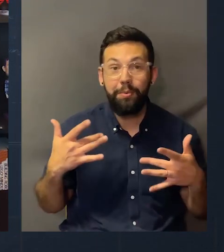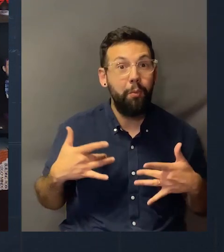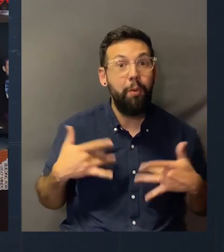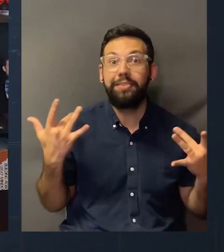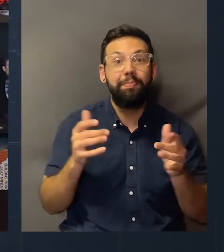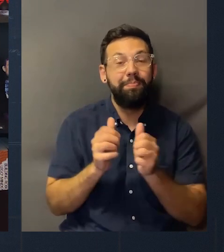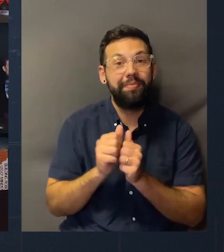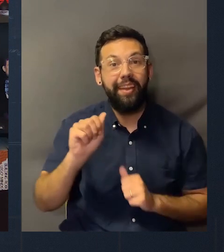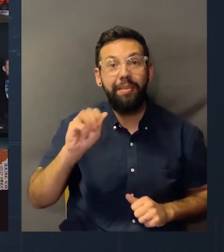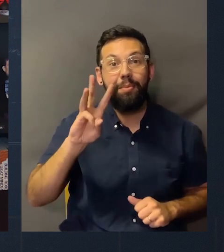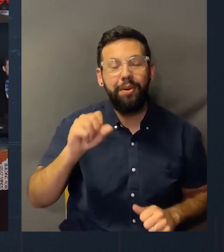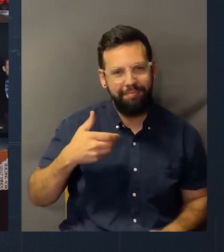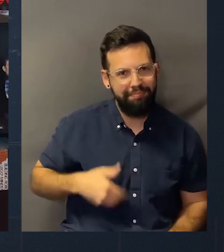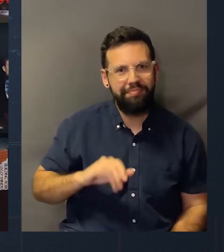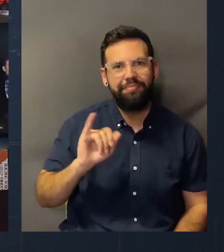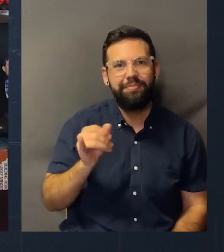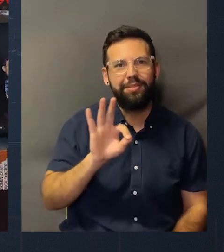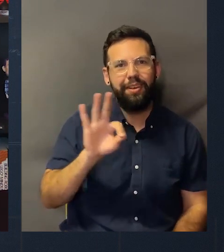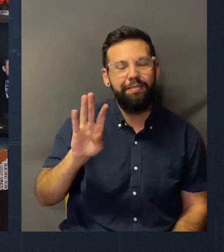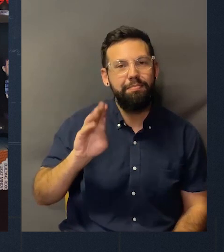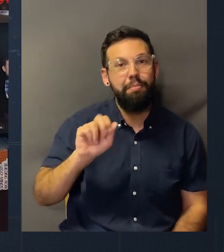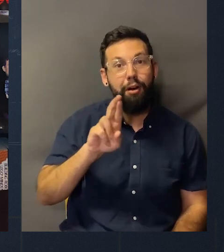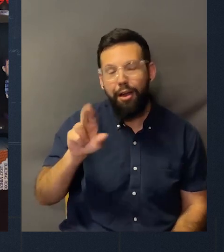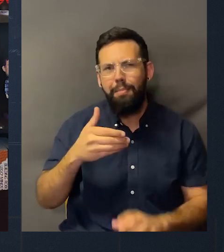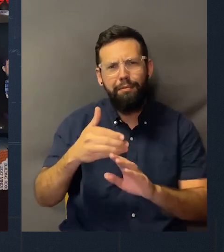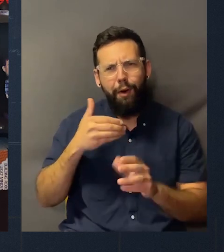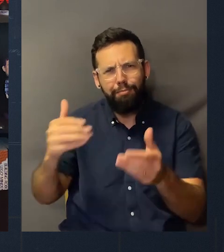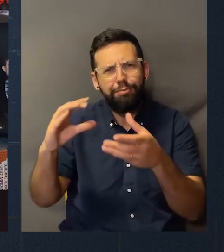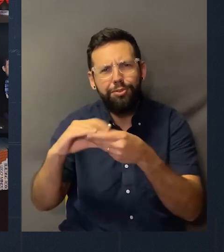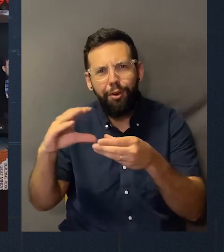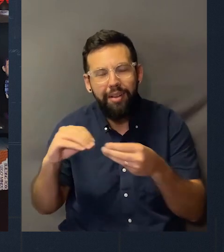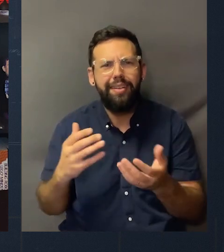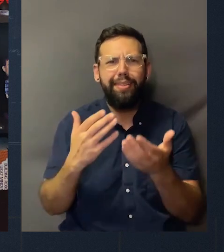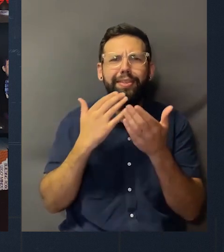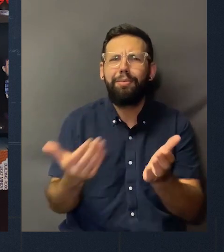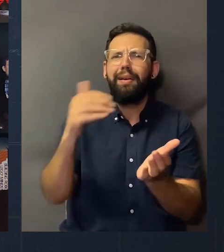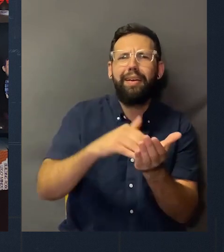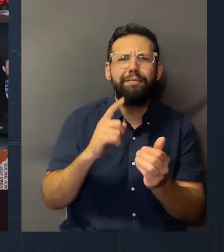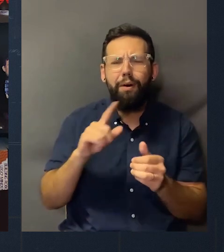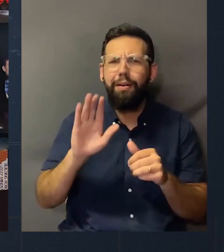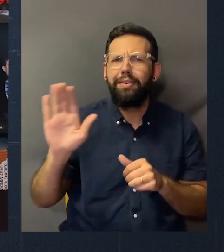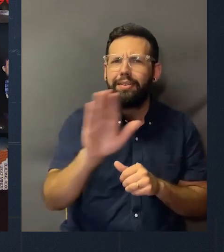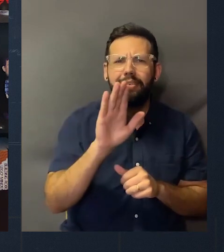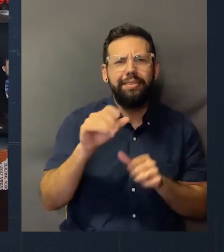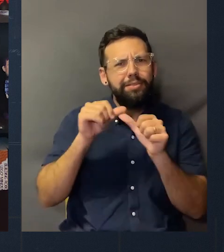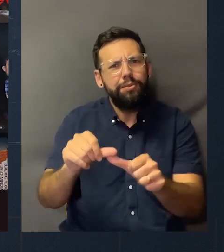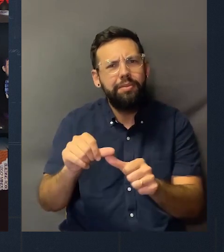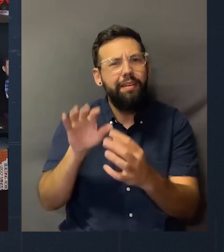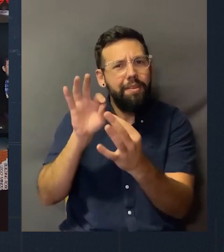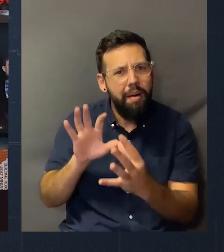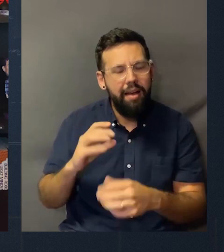Welcome to What's New with AWS. I'm Jeff Barr. Before we jump into our story, I want to thank you as always for the continued feedback